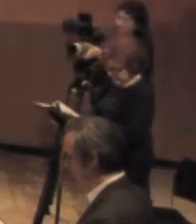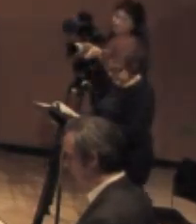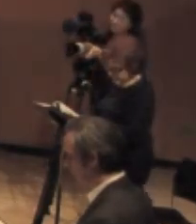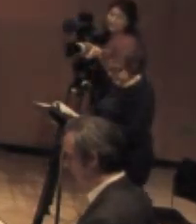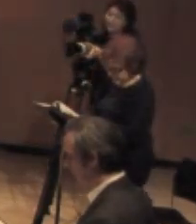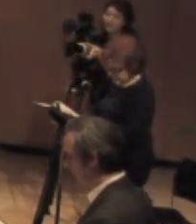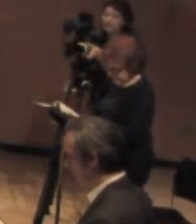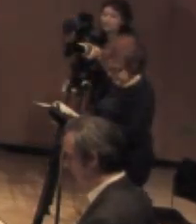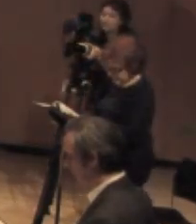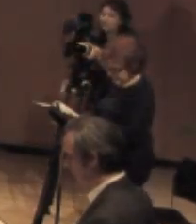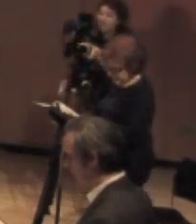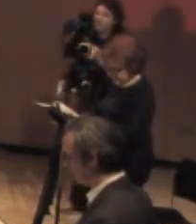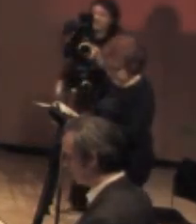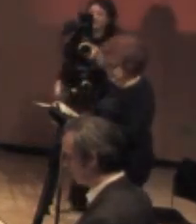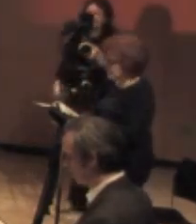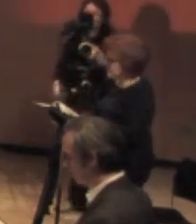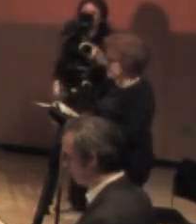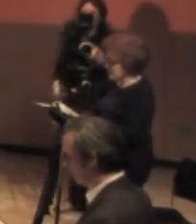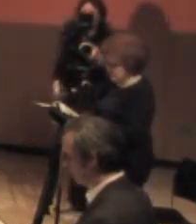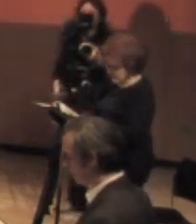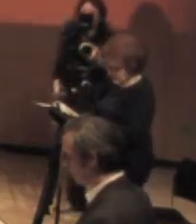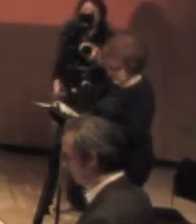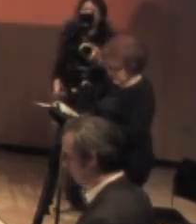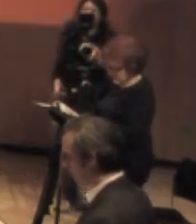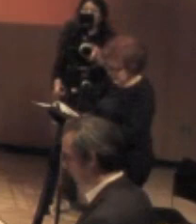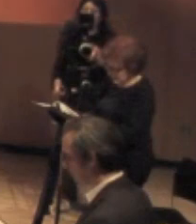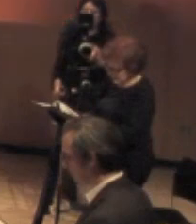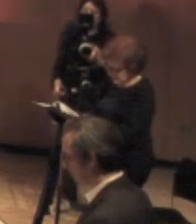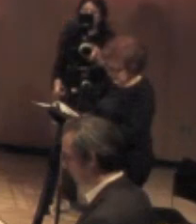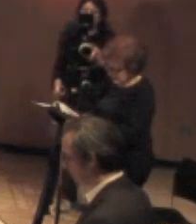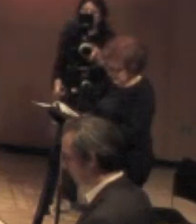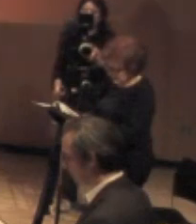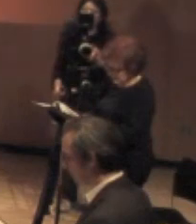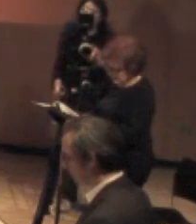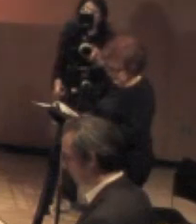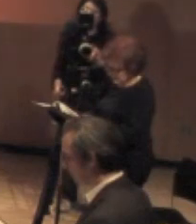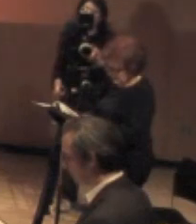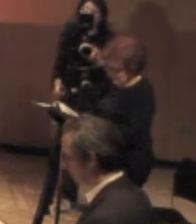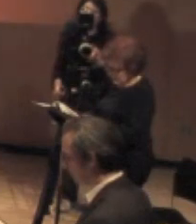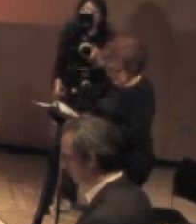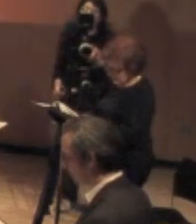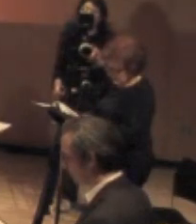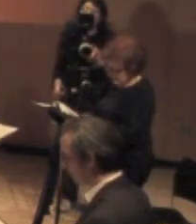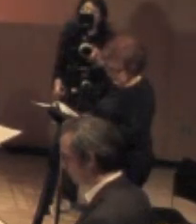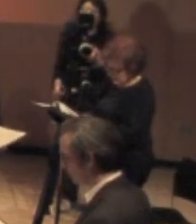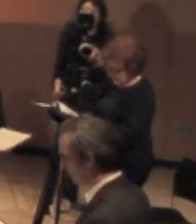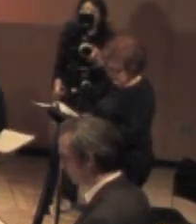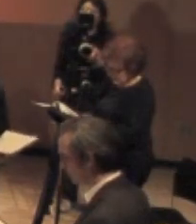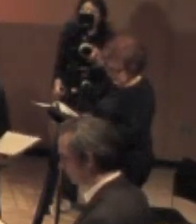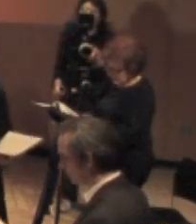empty can't you go just go because I can't